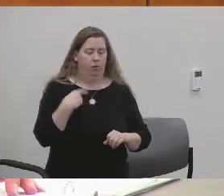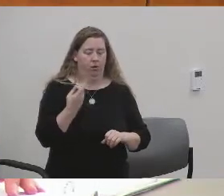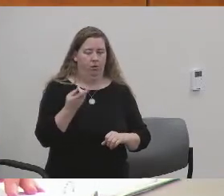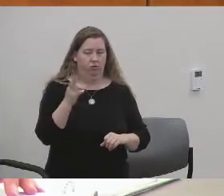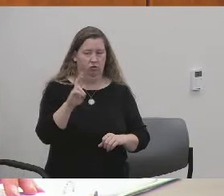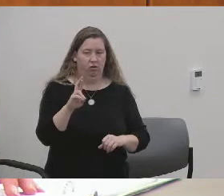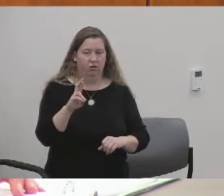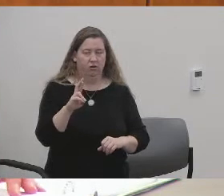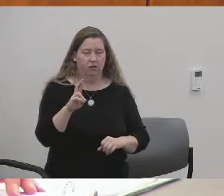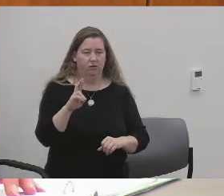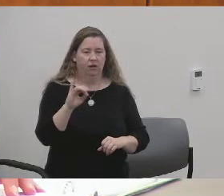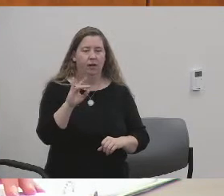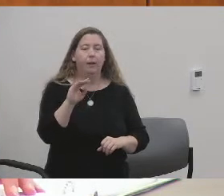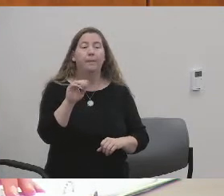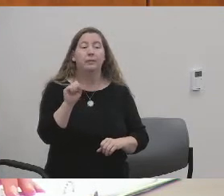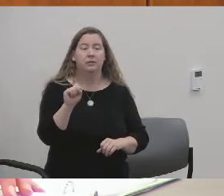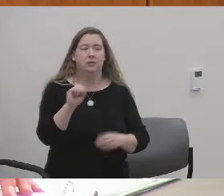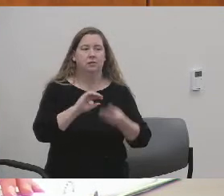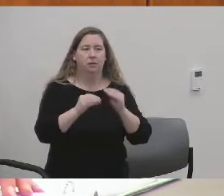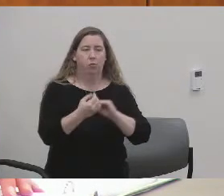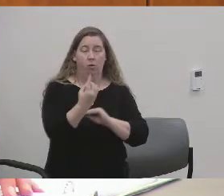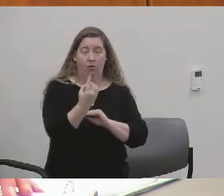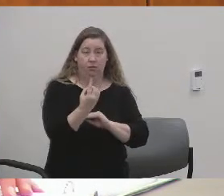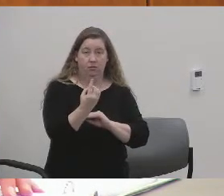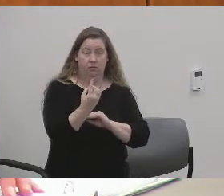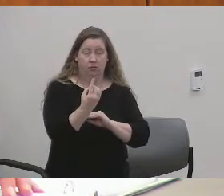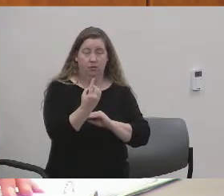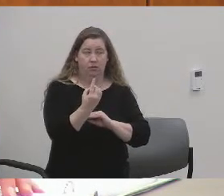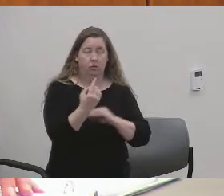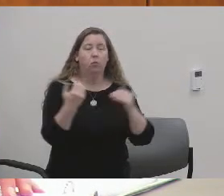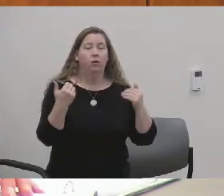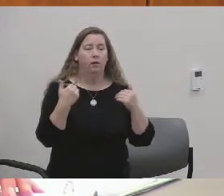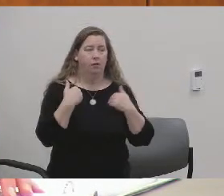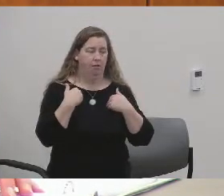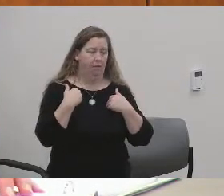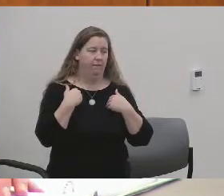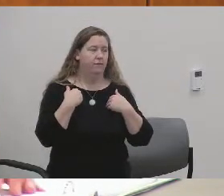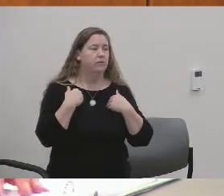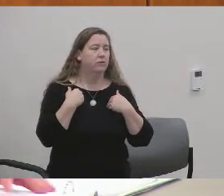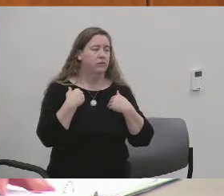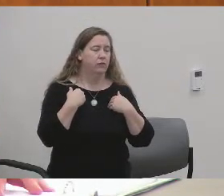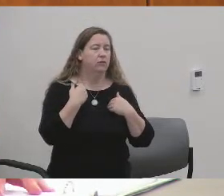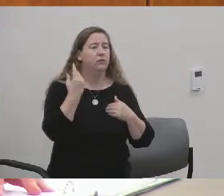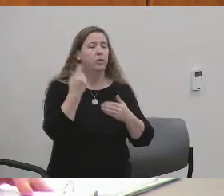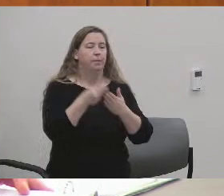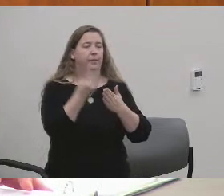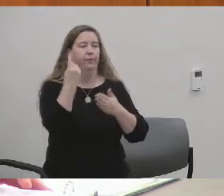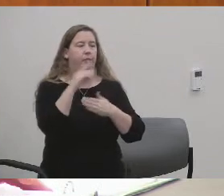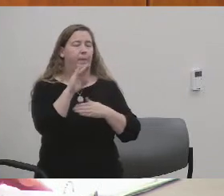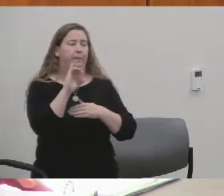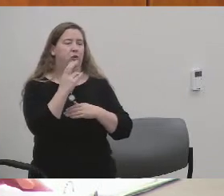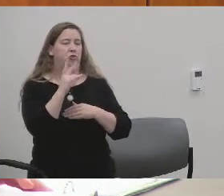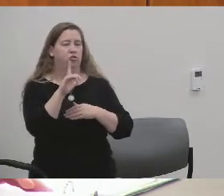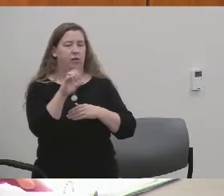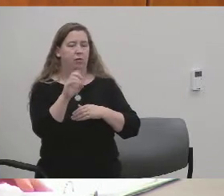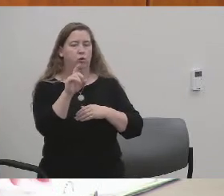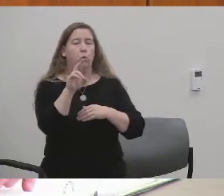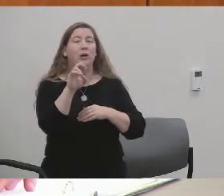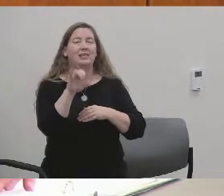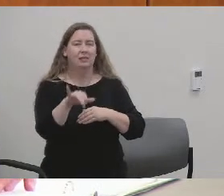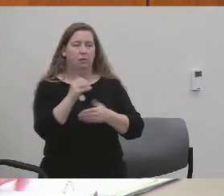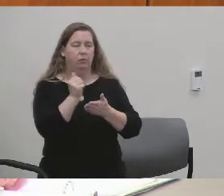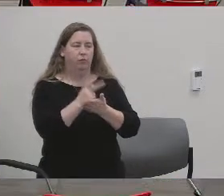Resources items, number 1, we do have a stipend for Michelle Dorsey for your approval.